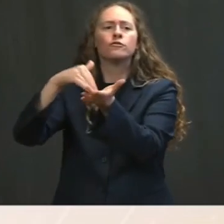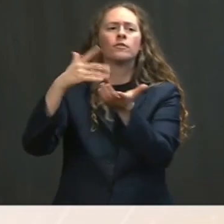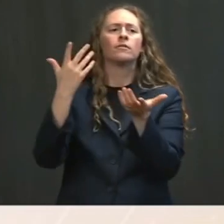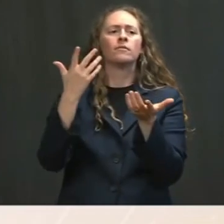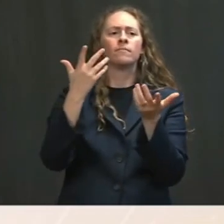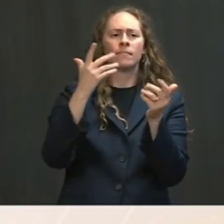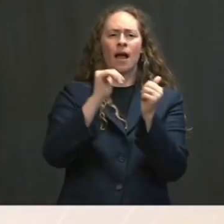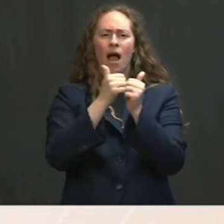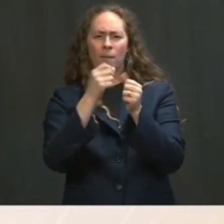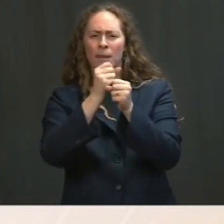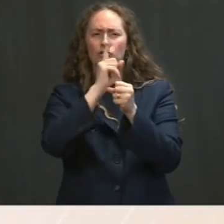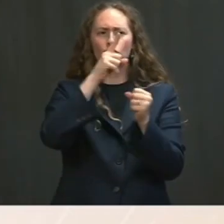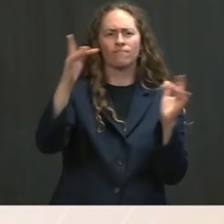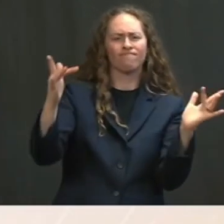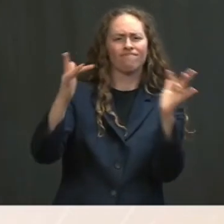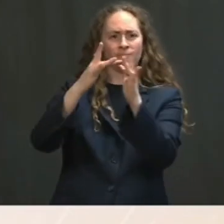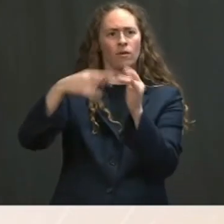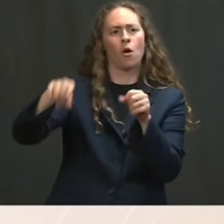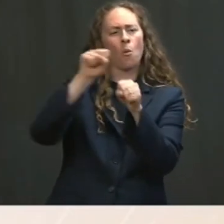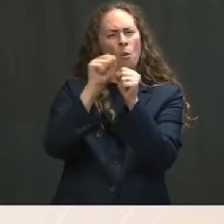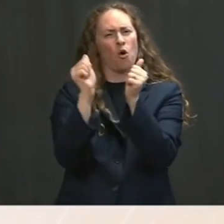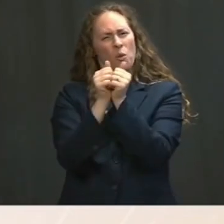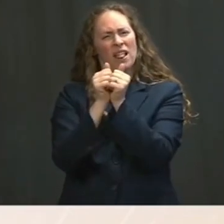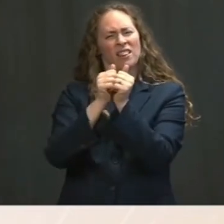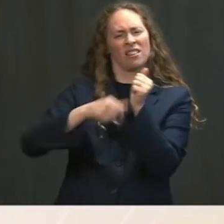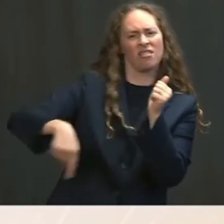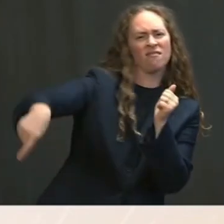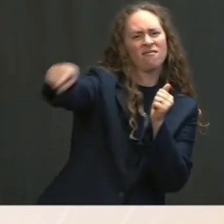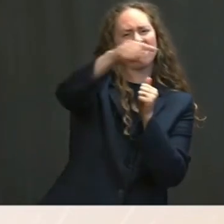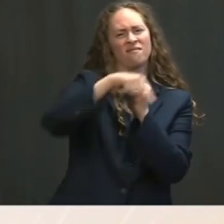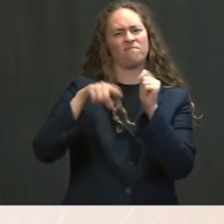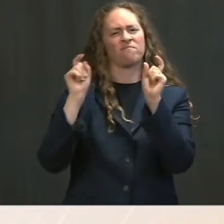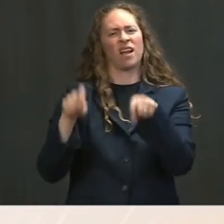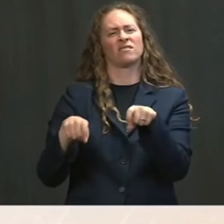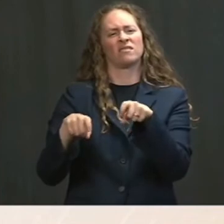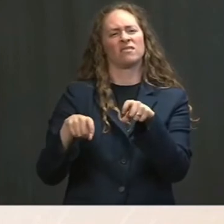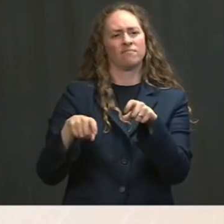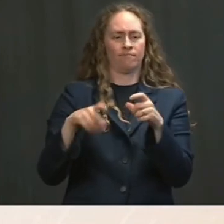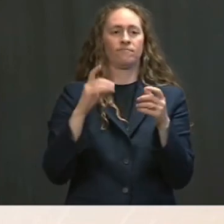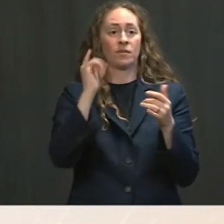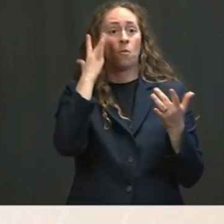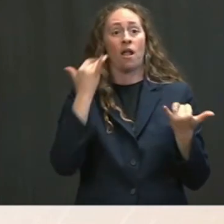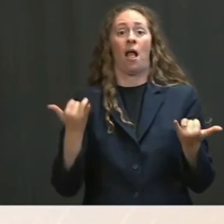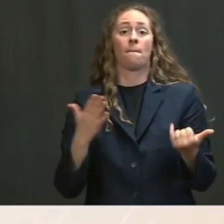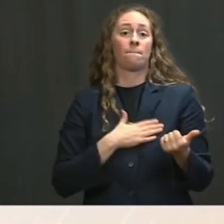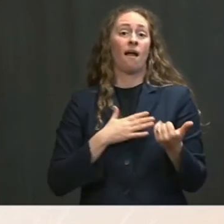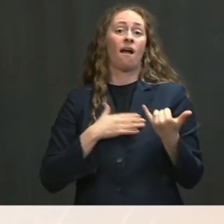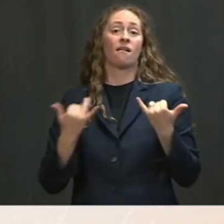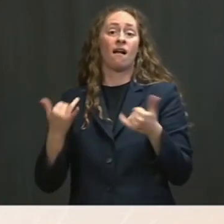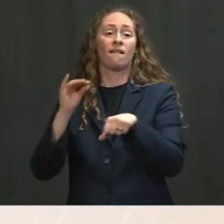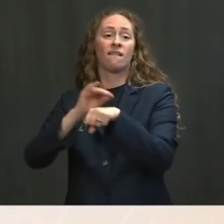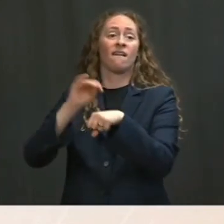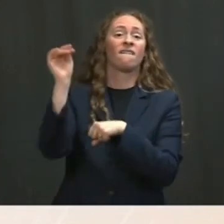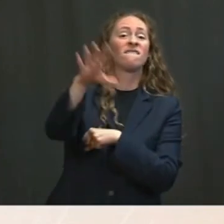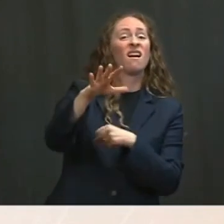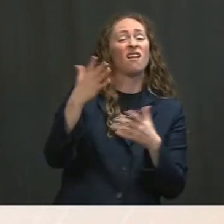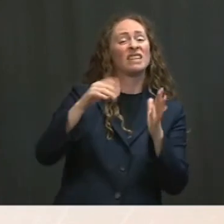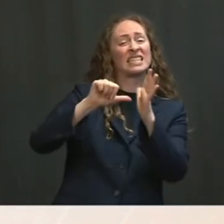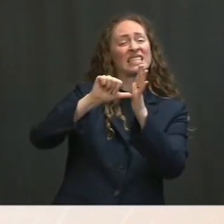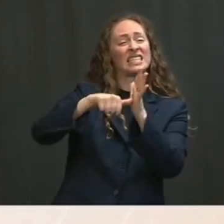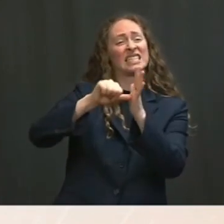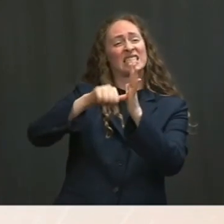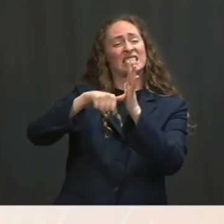is partner with those local trusted voices. That's why in this advisory, one of the things that we point out, an important role for government, is